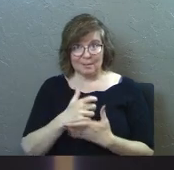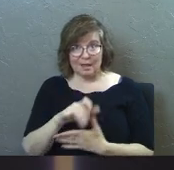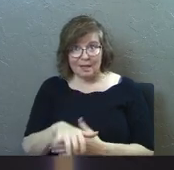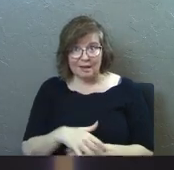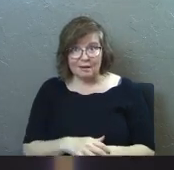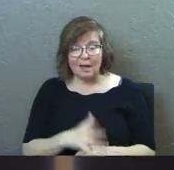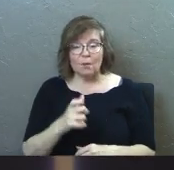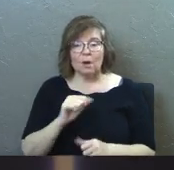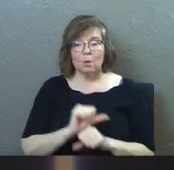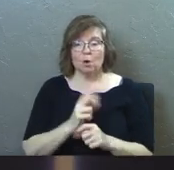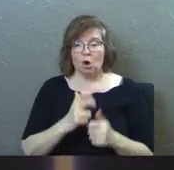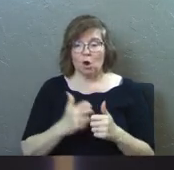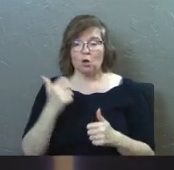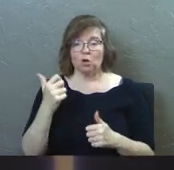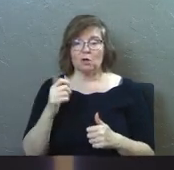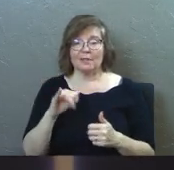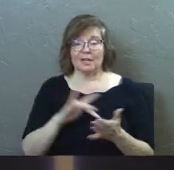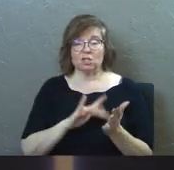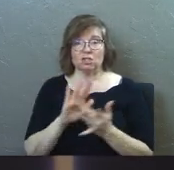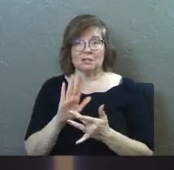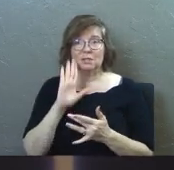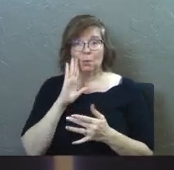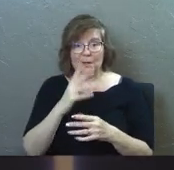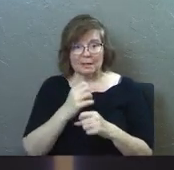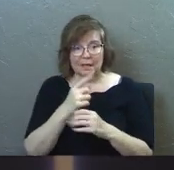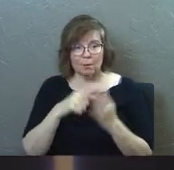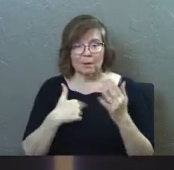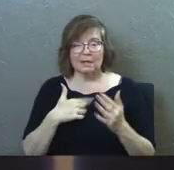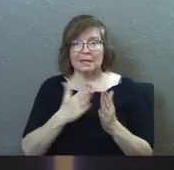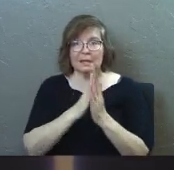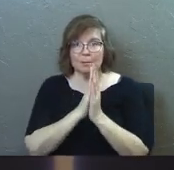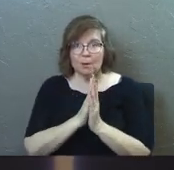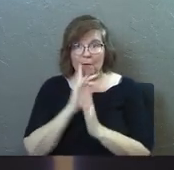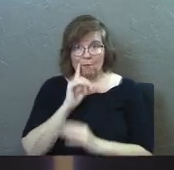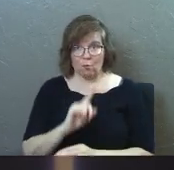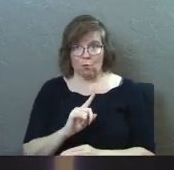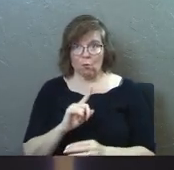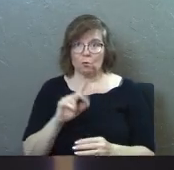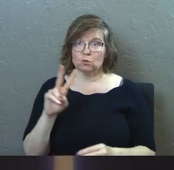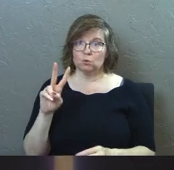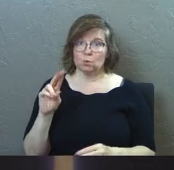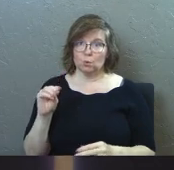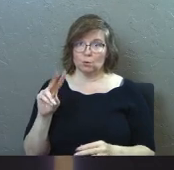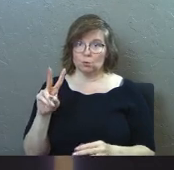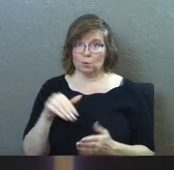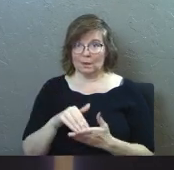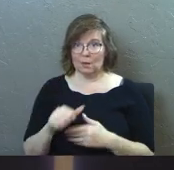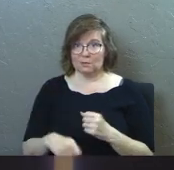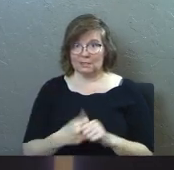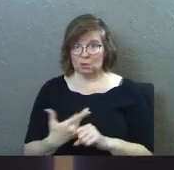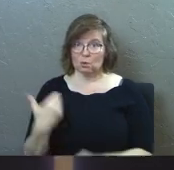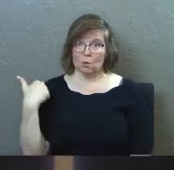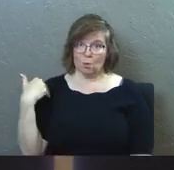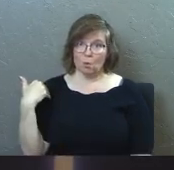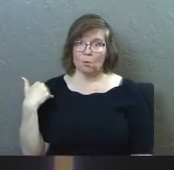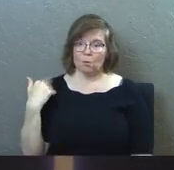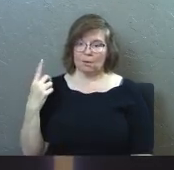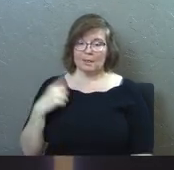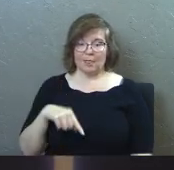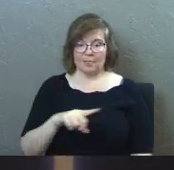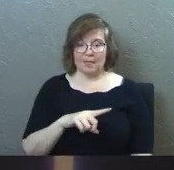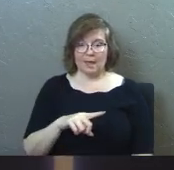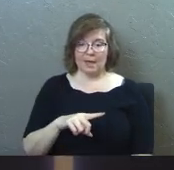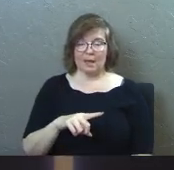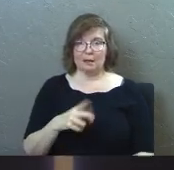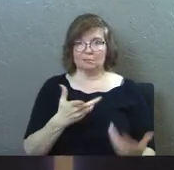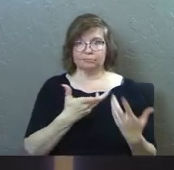that? I want to work harder that Jesus would get what he prayed for 2,000 years ago, that they